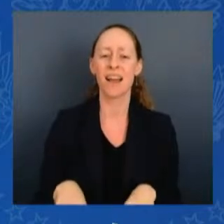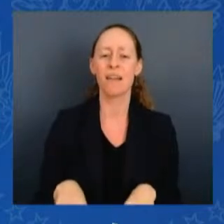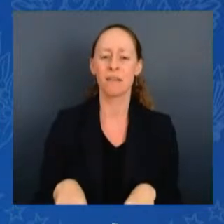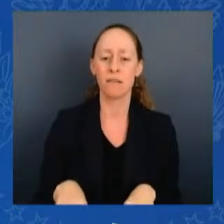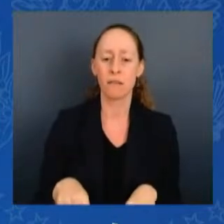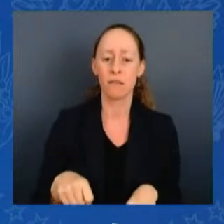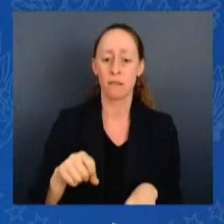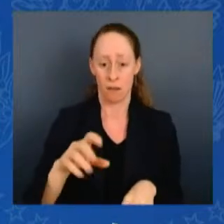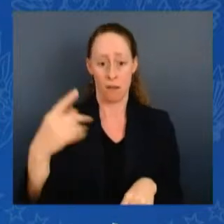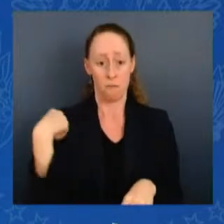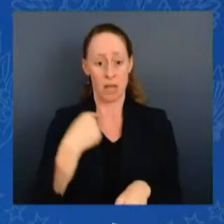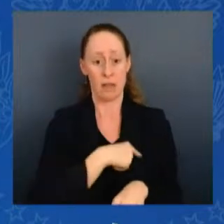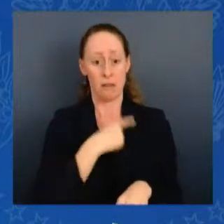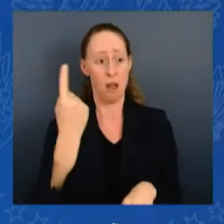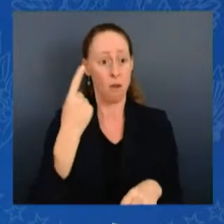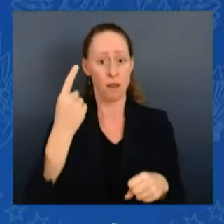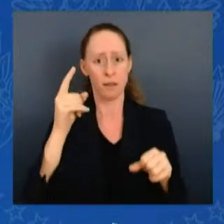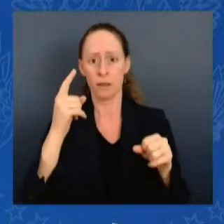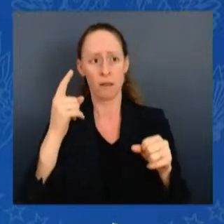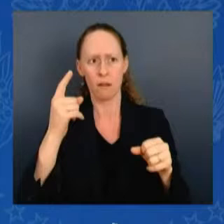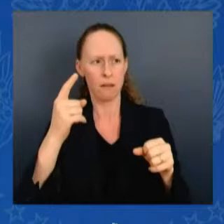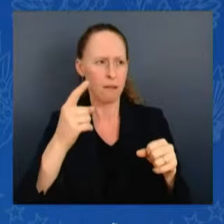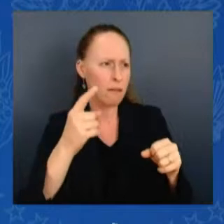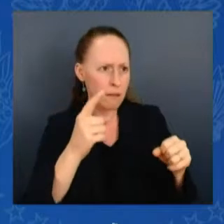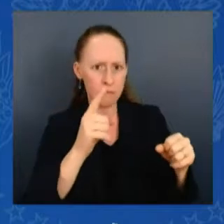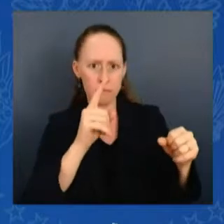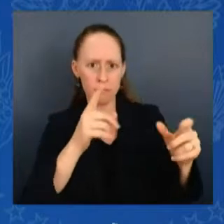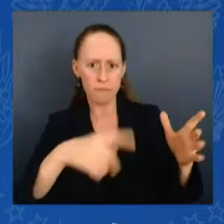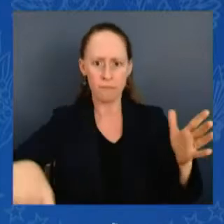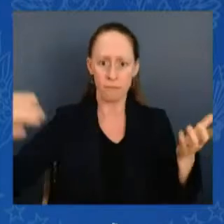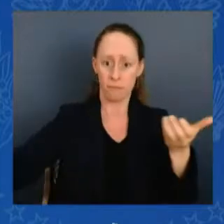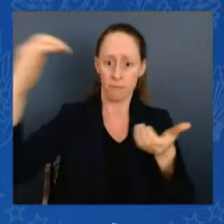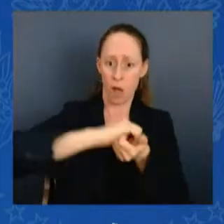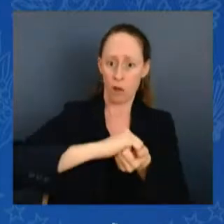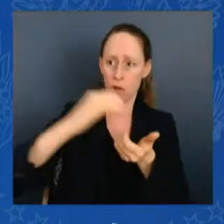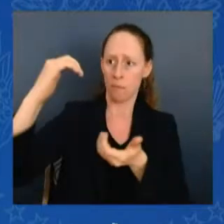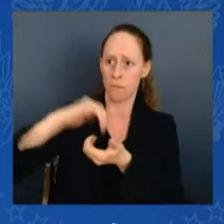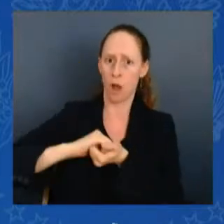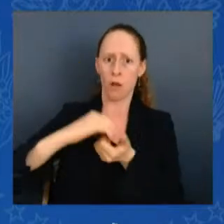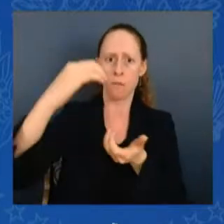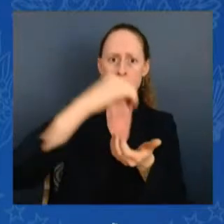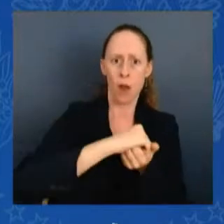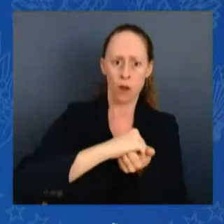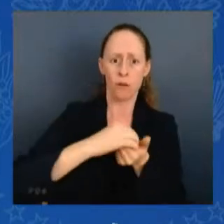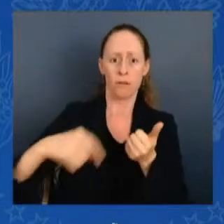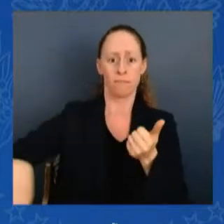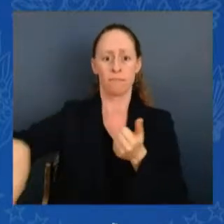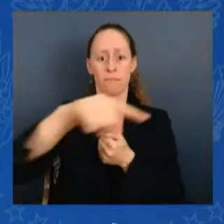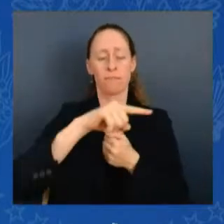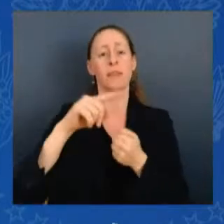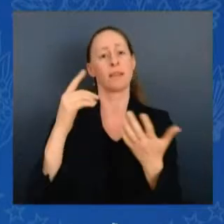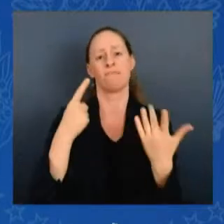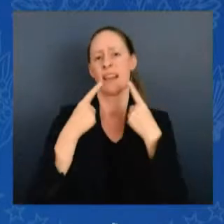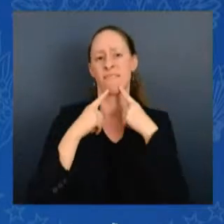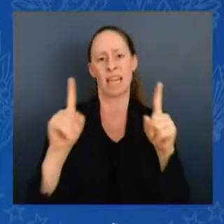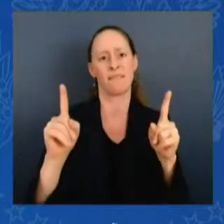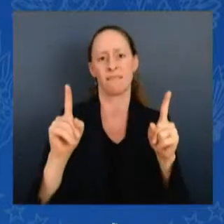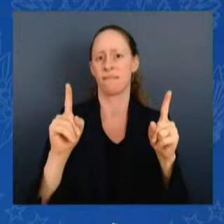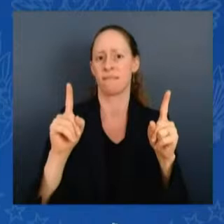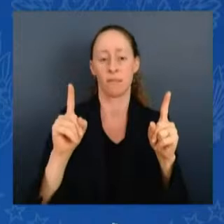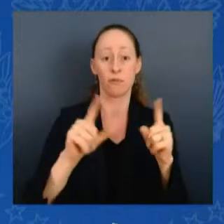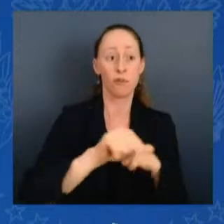partners to increase our effectiveness. And here with us today are countries from the Indo-Pacific